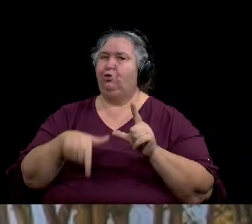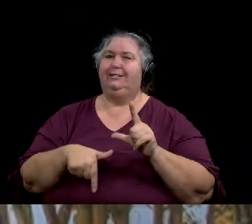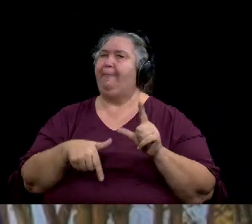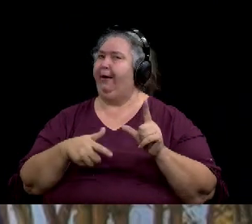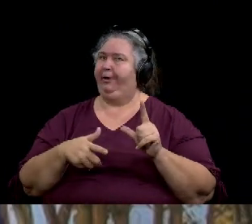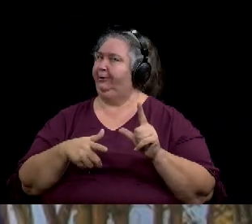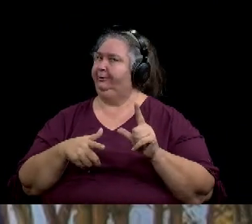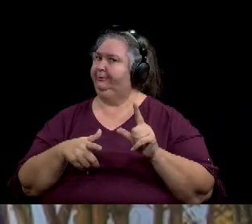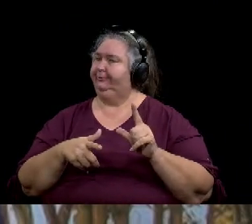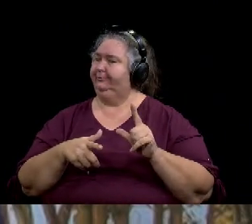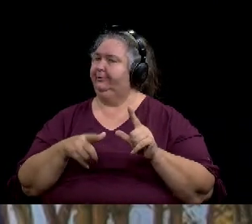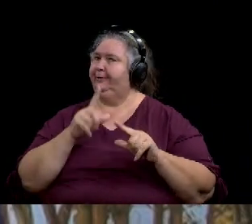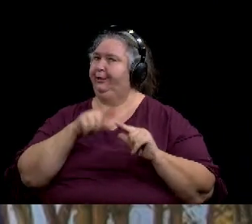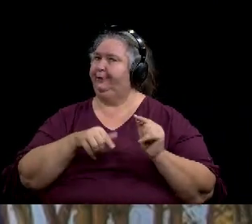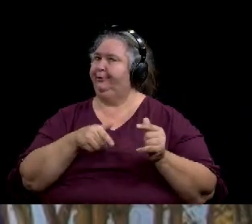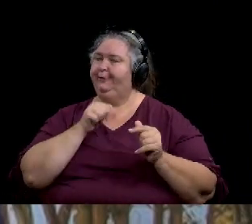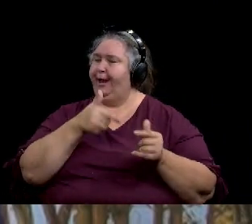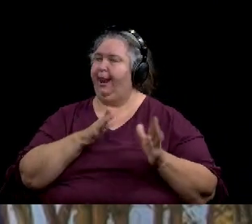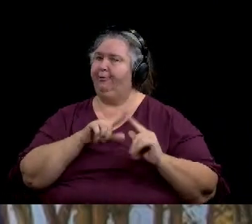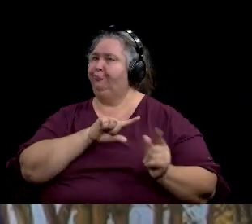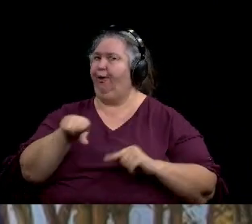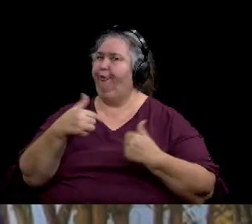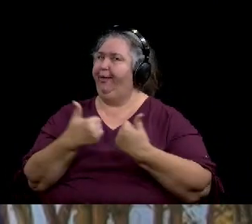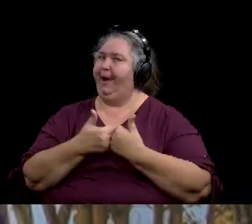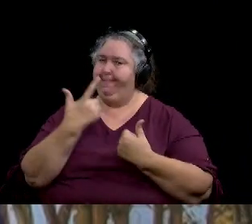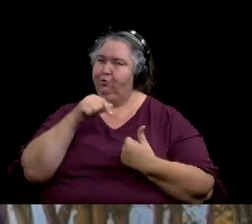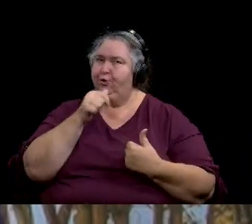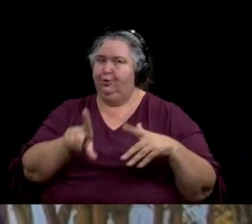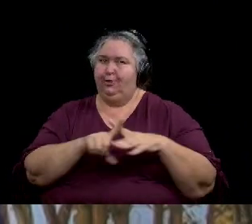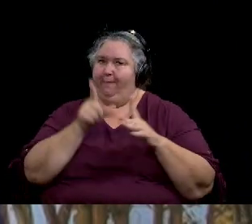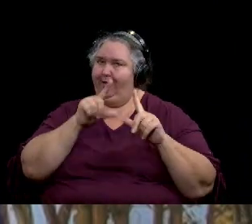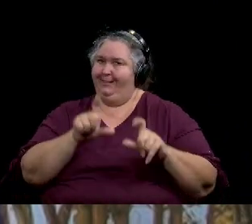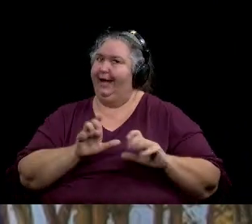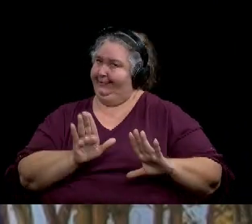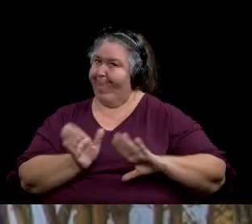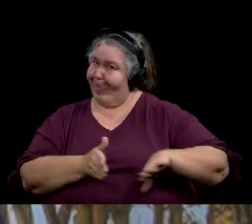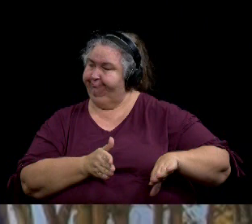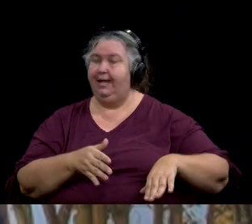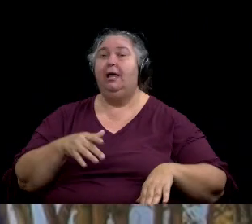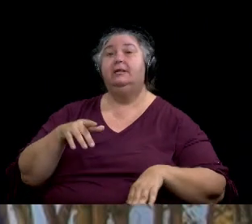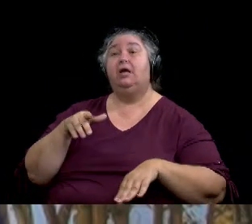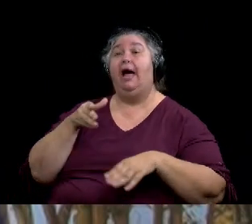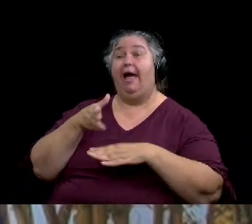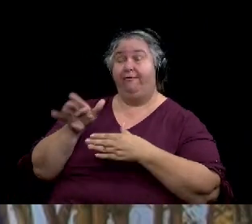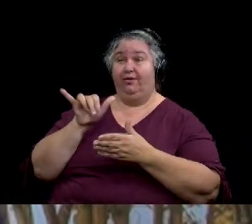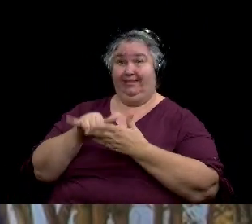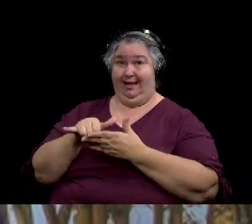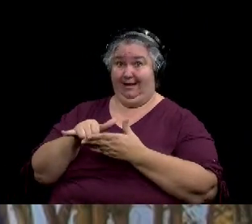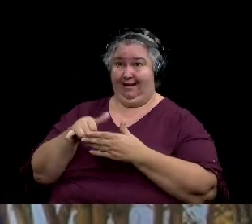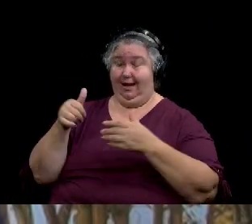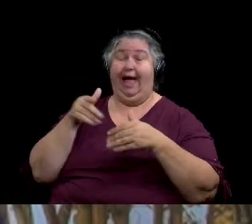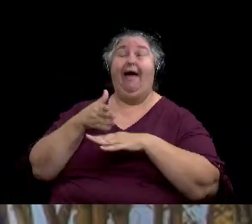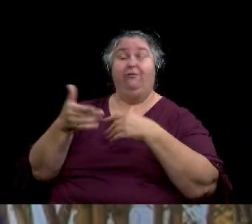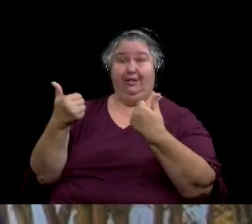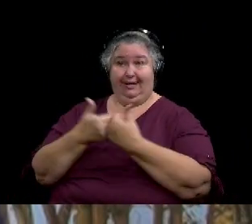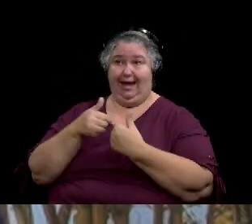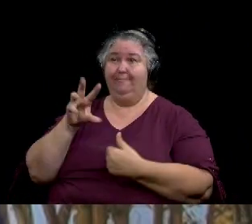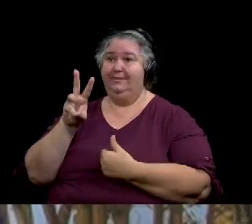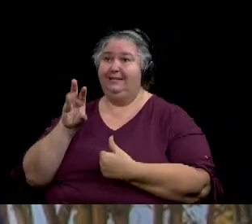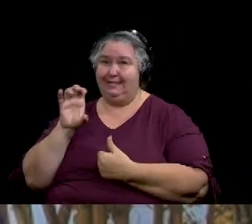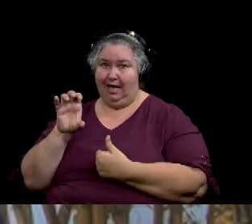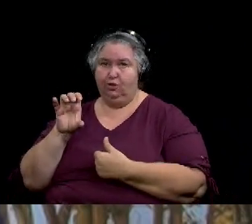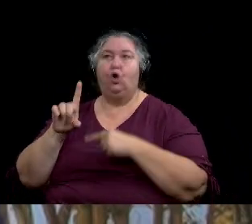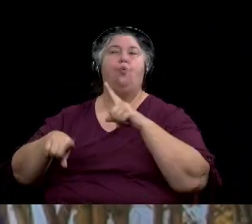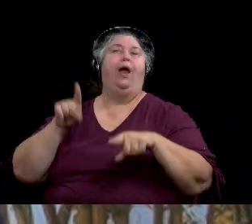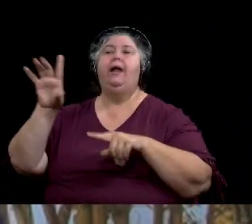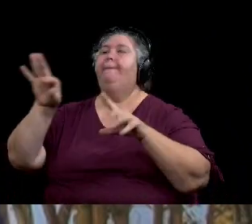game. Following the game, they also will be testing 600 students randomly out of the 2,500